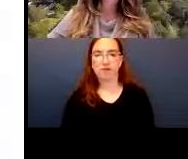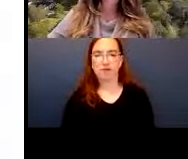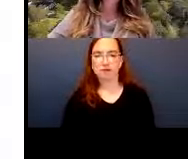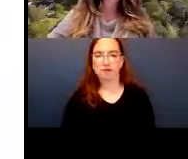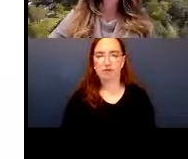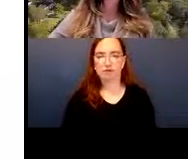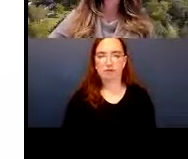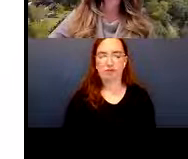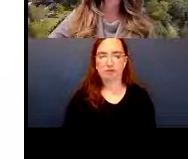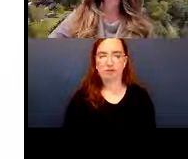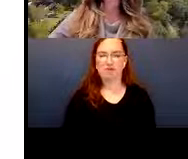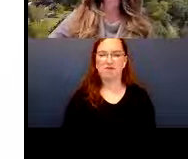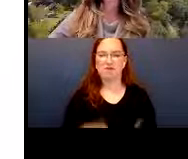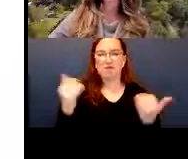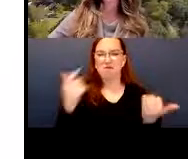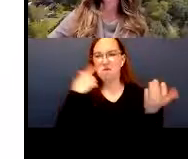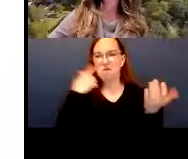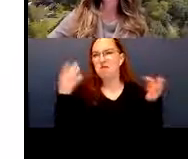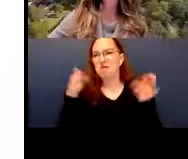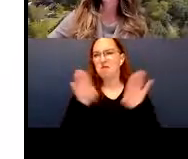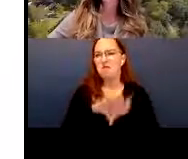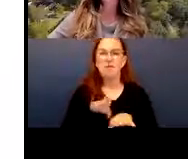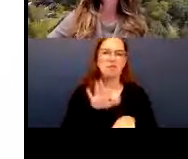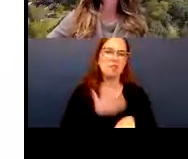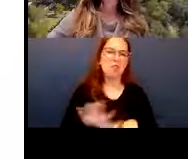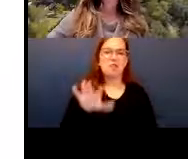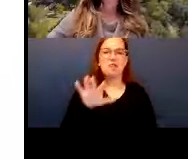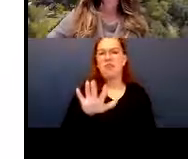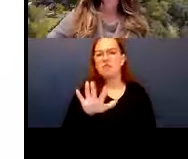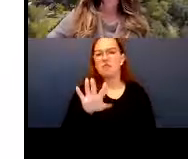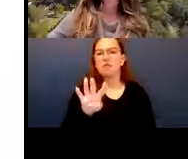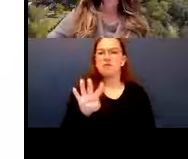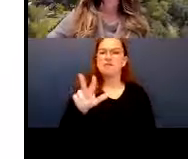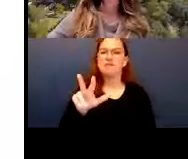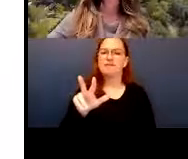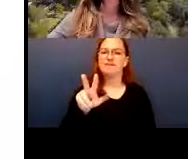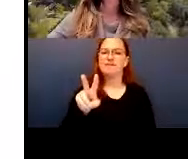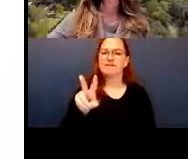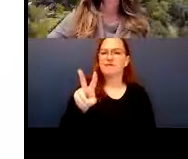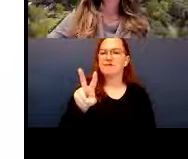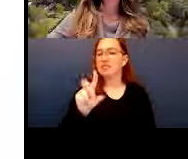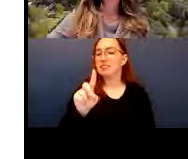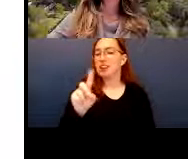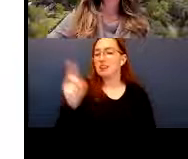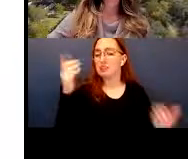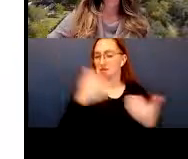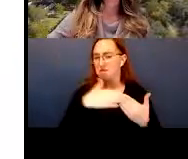All right, I'm going to close this out in 5, 4, 3, 2,